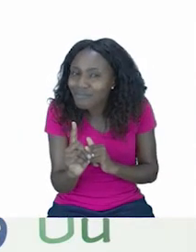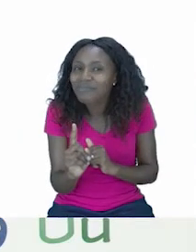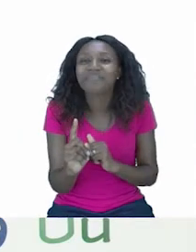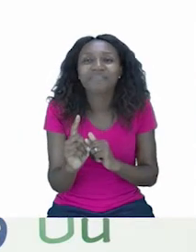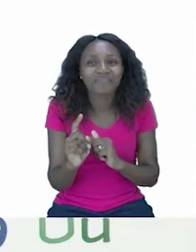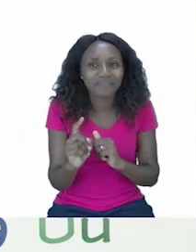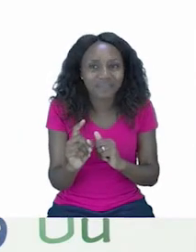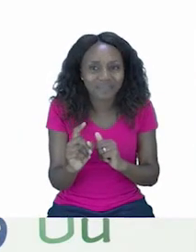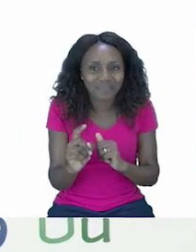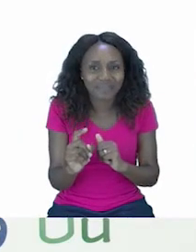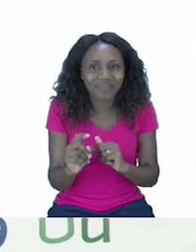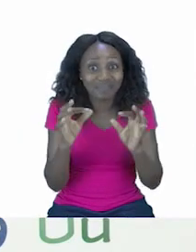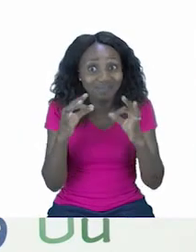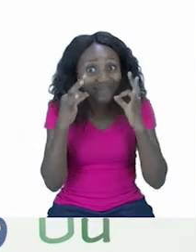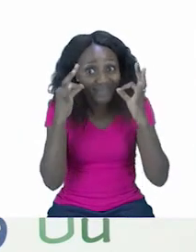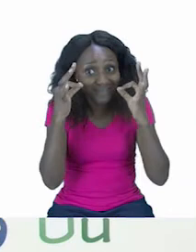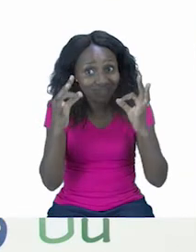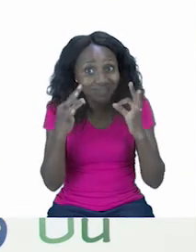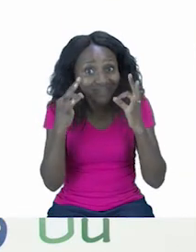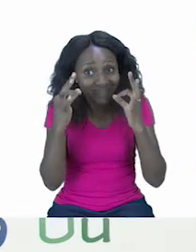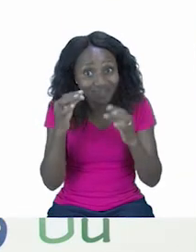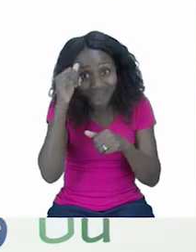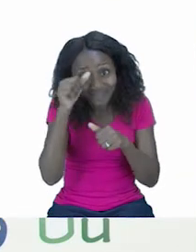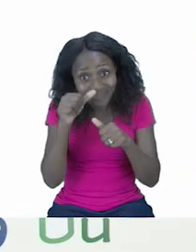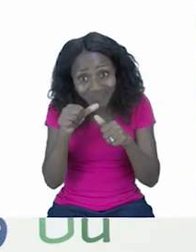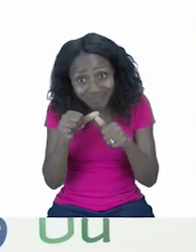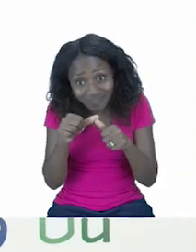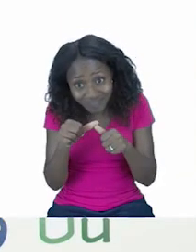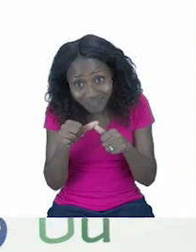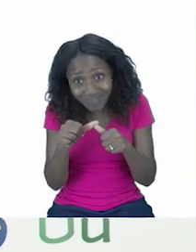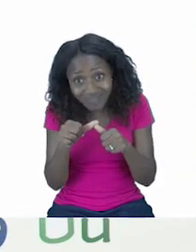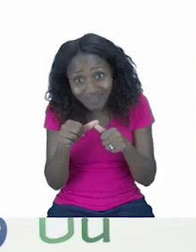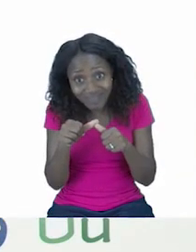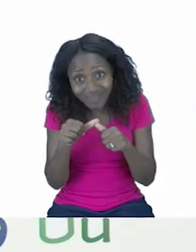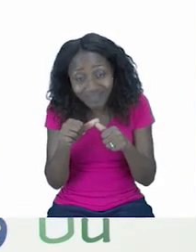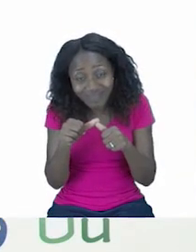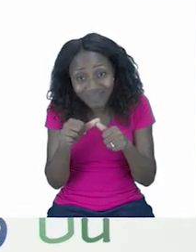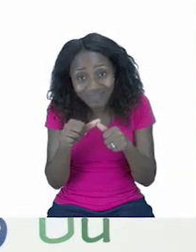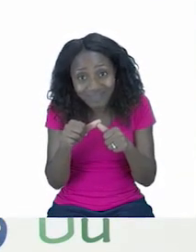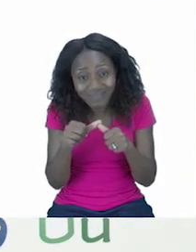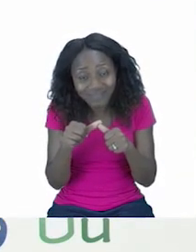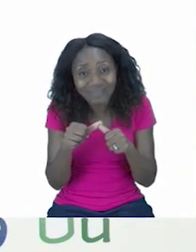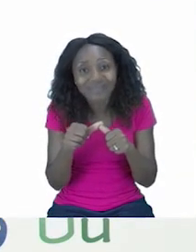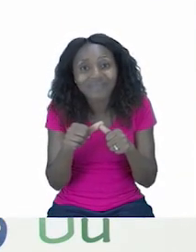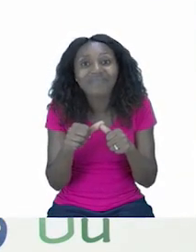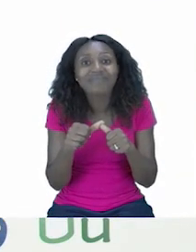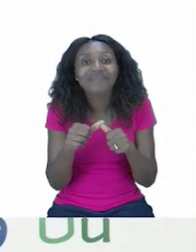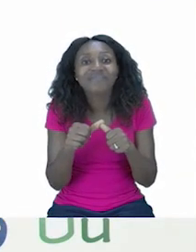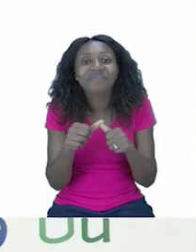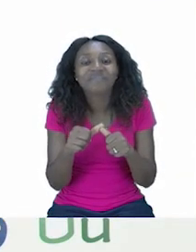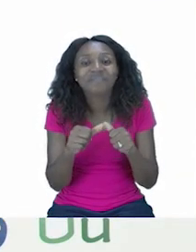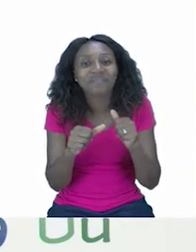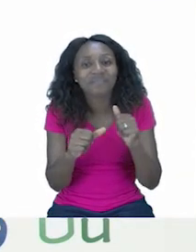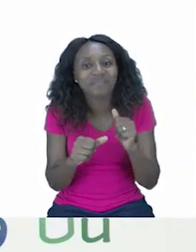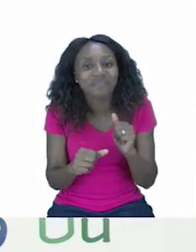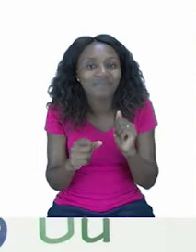sanitize. Now, I have a little song that we can sing whilst we are sanitizing. It goes like this.